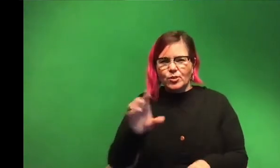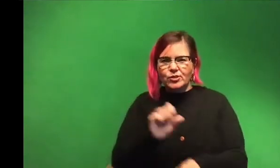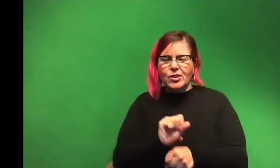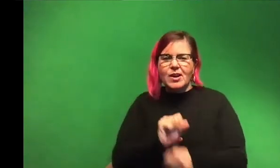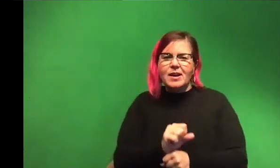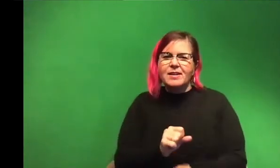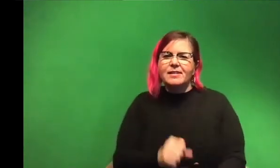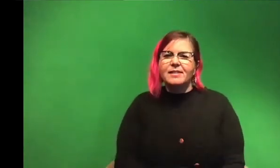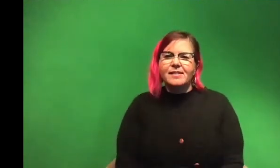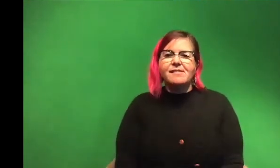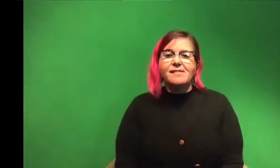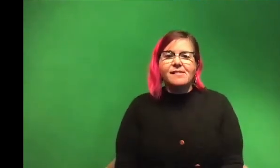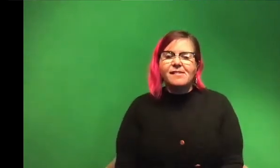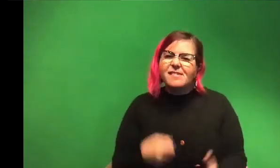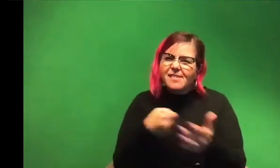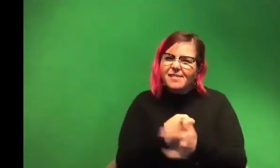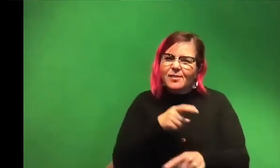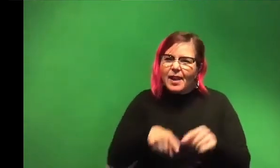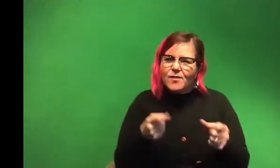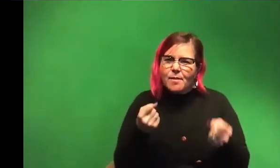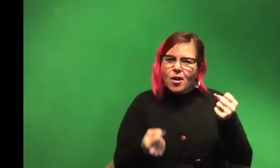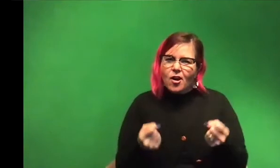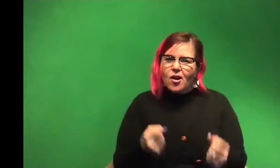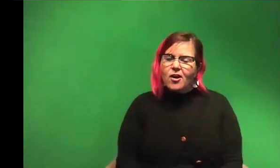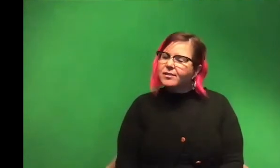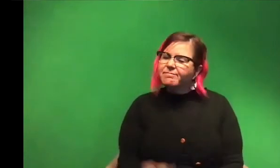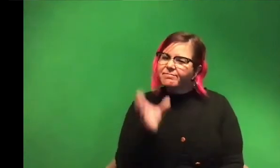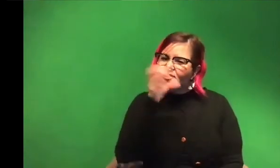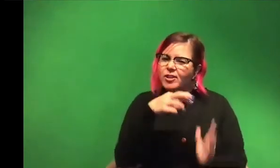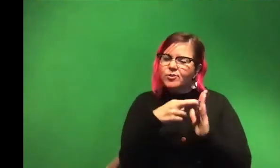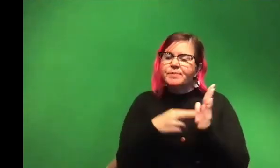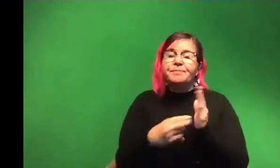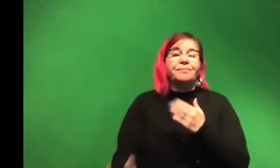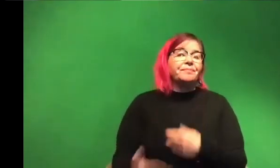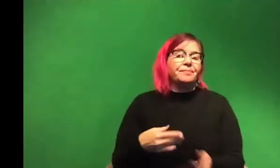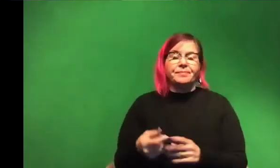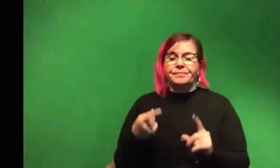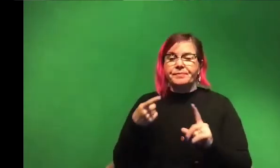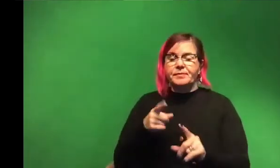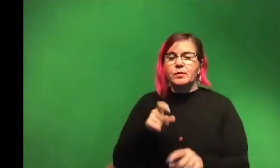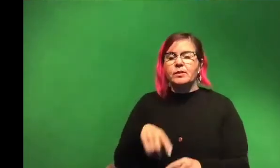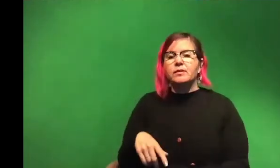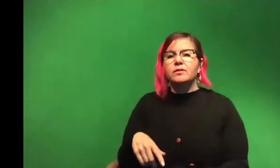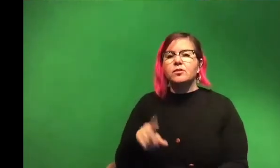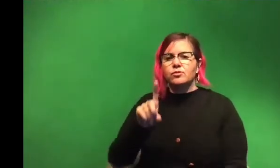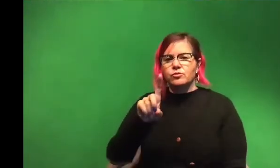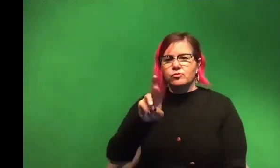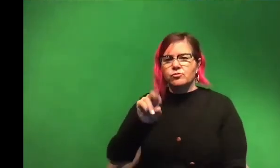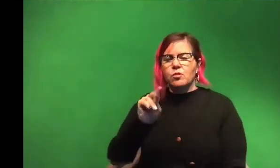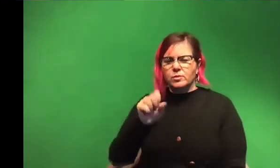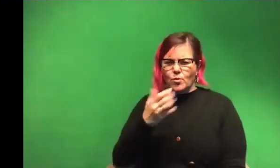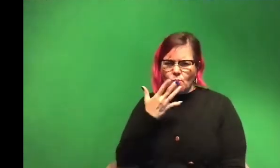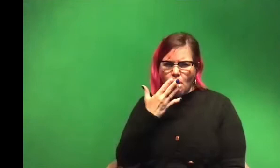That's So that's too bad that you can't do it from cars. What a rule. Okay, so the next question is, what colors are drones, and do you ever have to